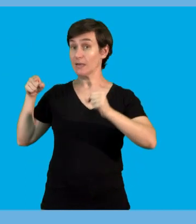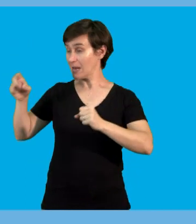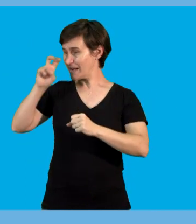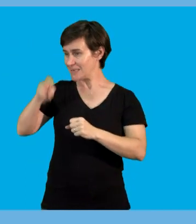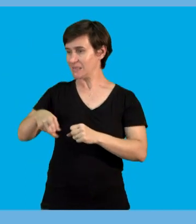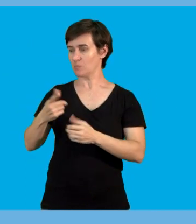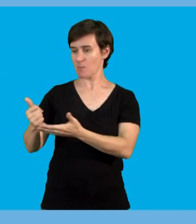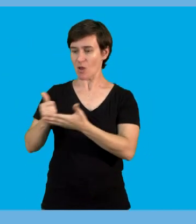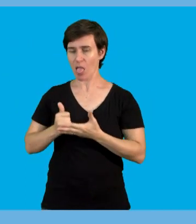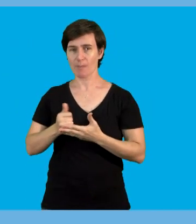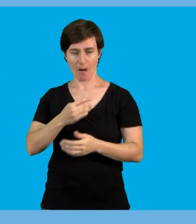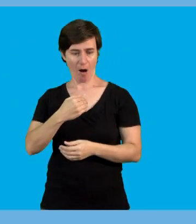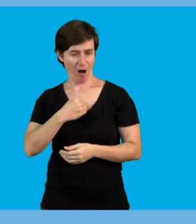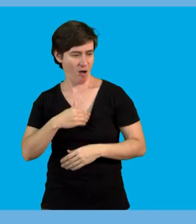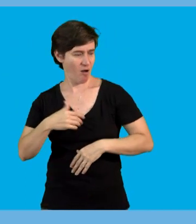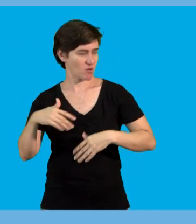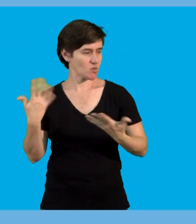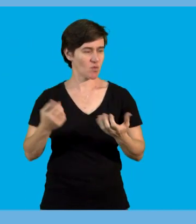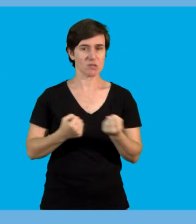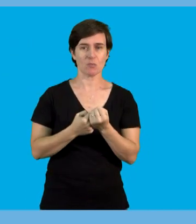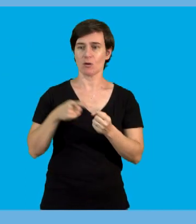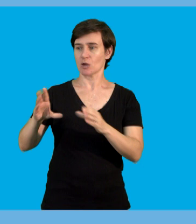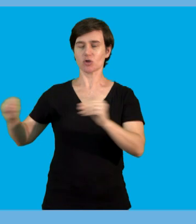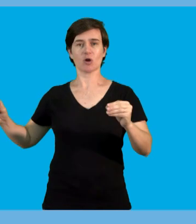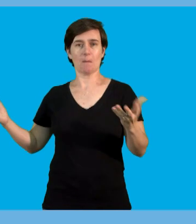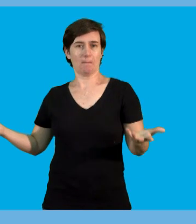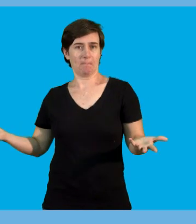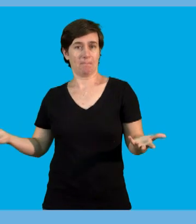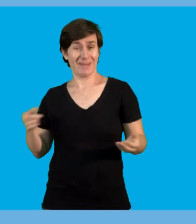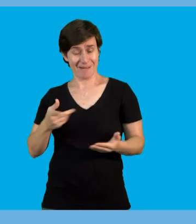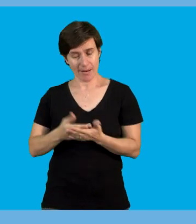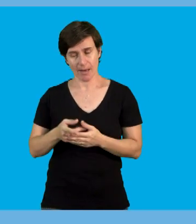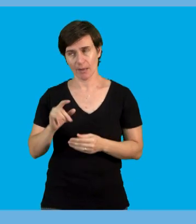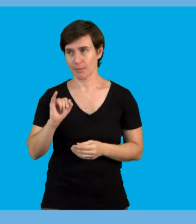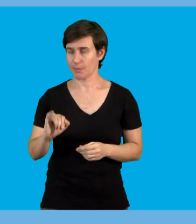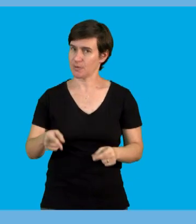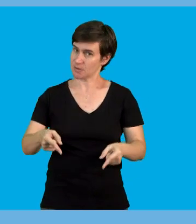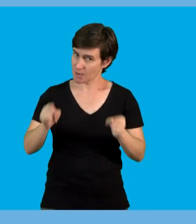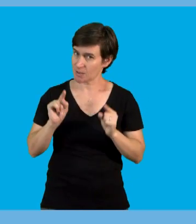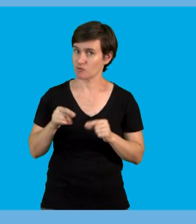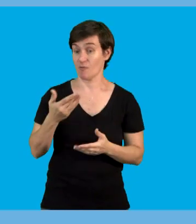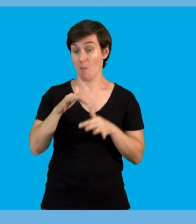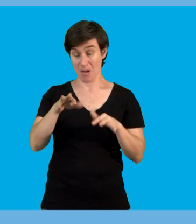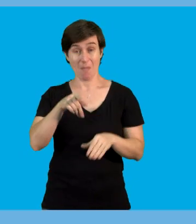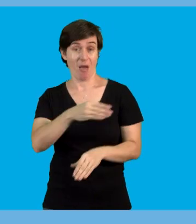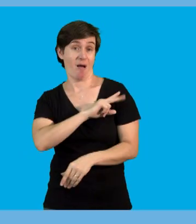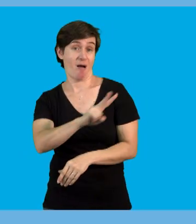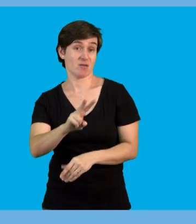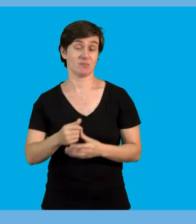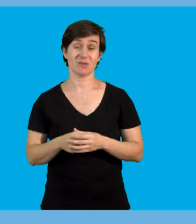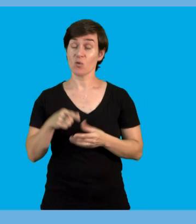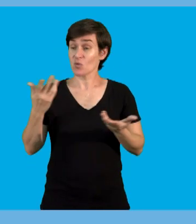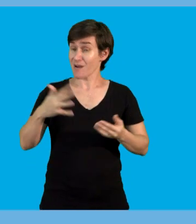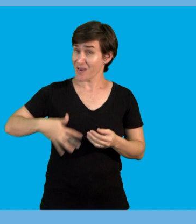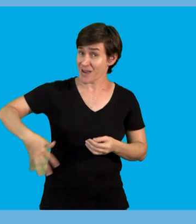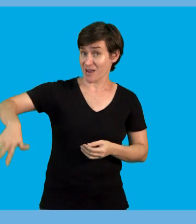that machine that keeps that person alive, that life support, suddenly stops, it can be extremely dangerous to the people that are in hospitals,